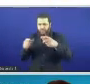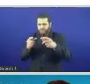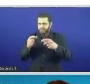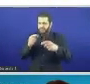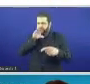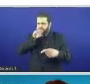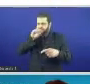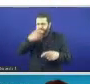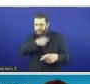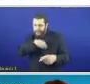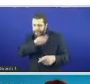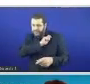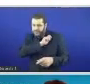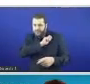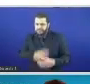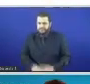Sí.